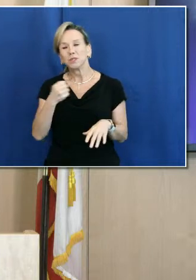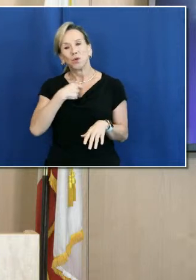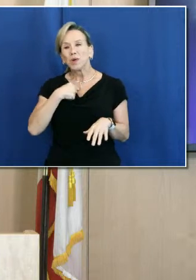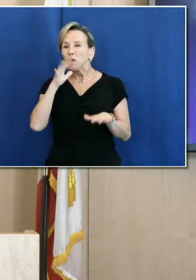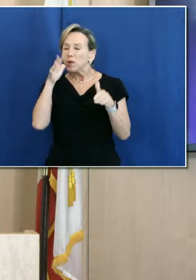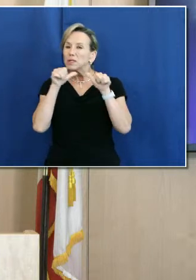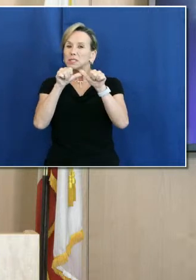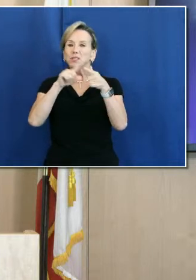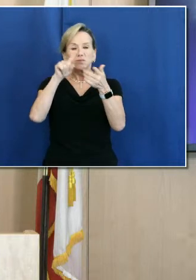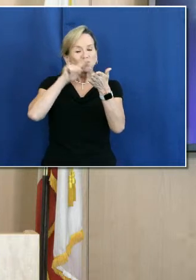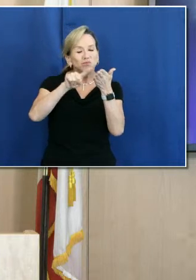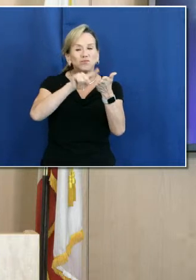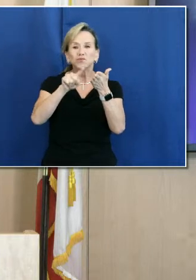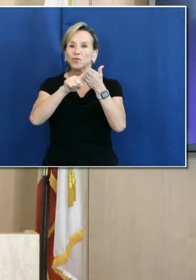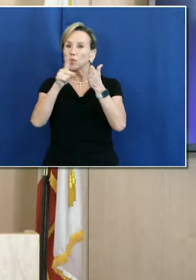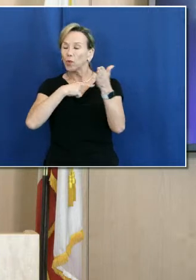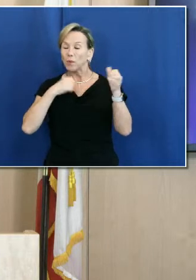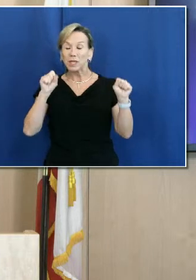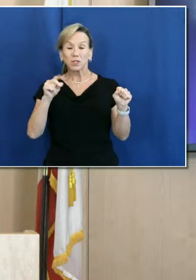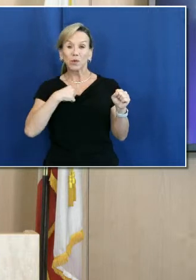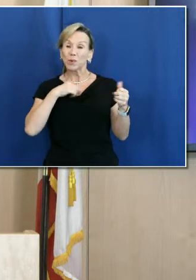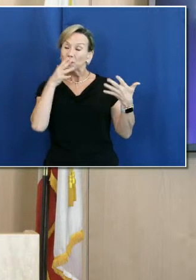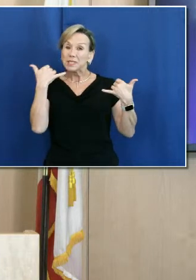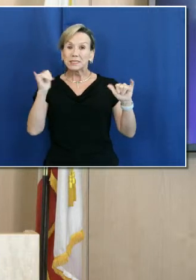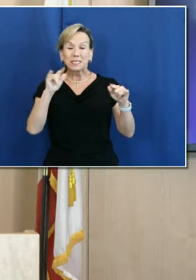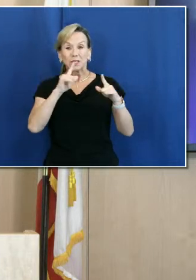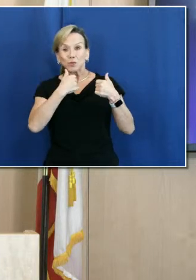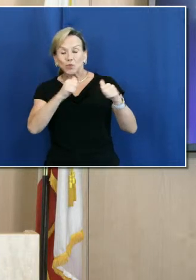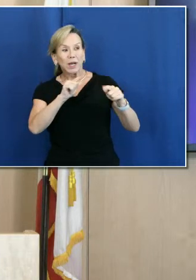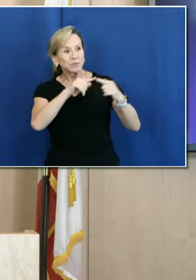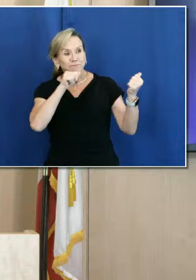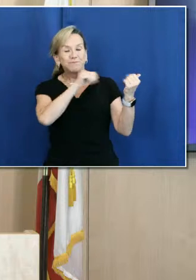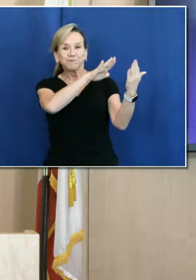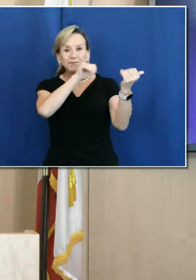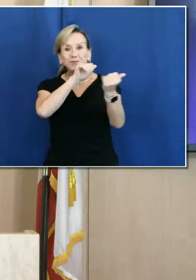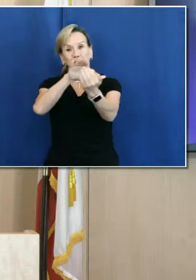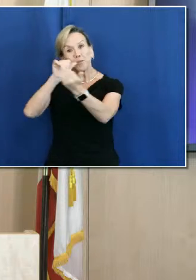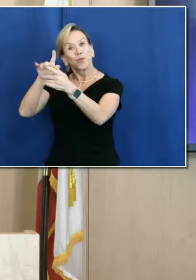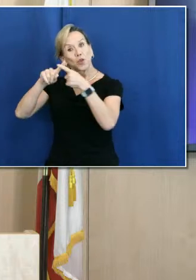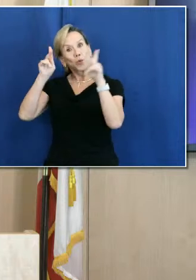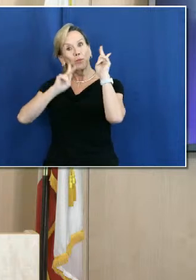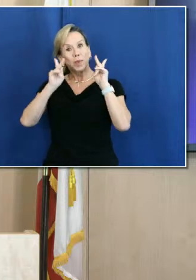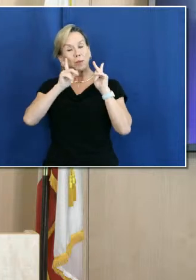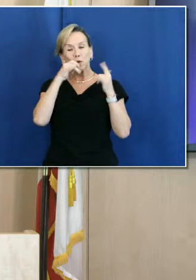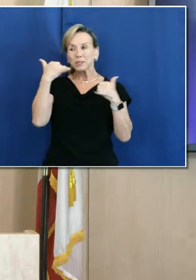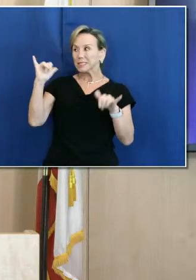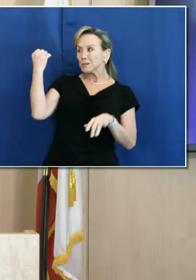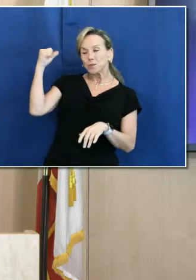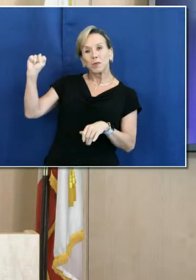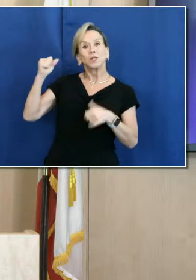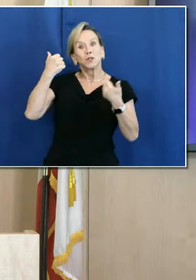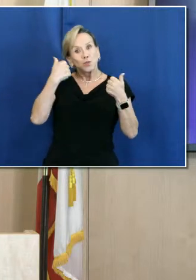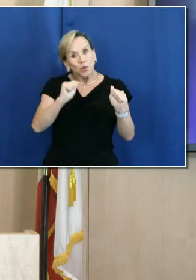and we will continue to try and appeal to the better angels of our society to get folks to come together. And